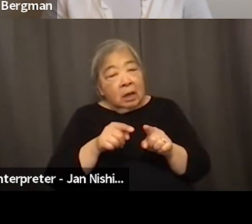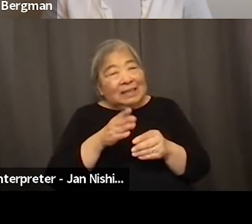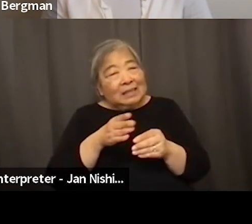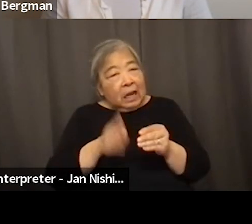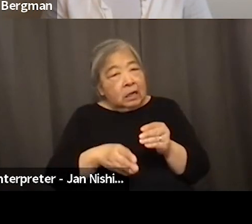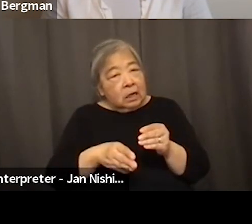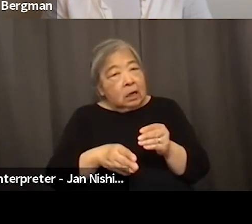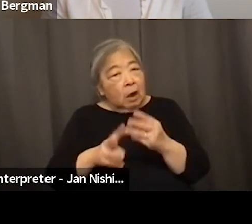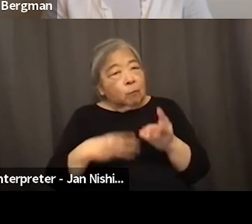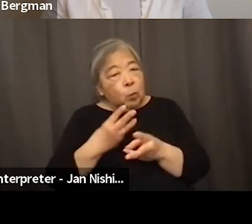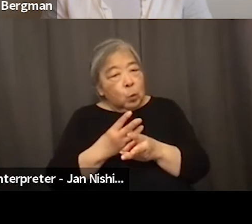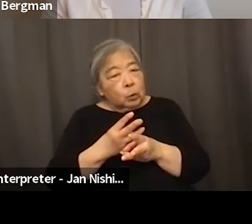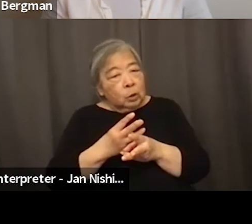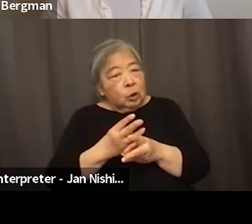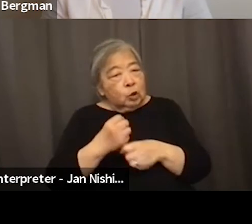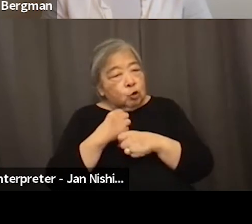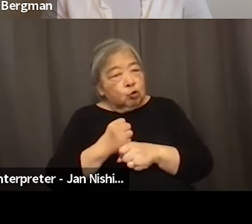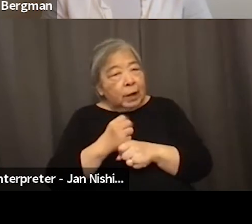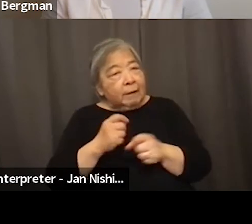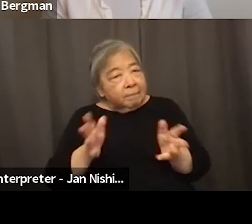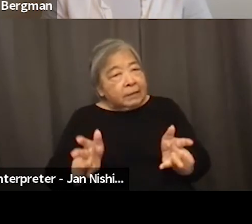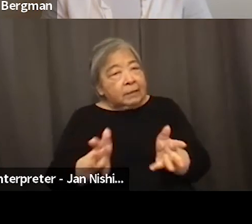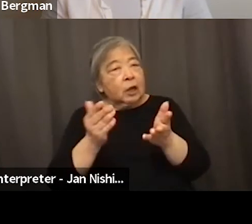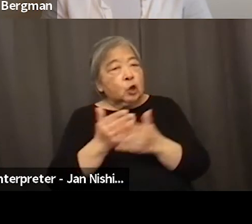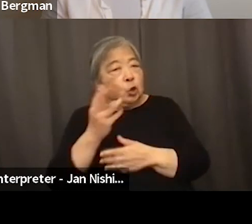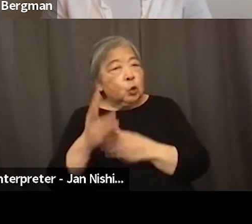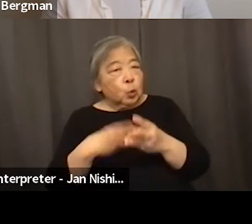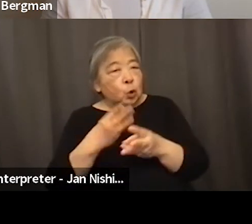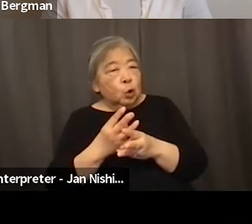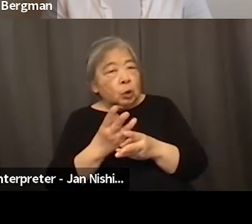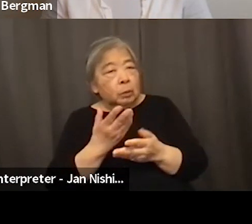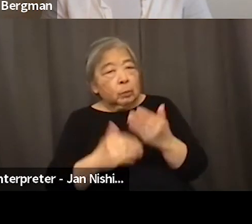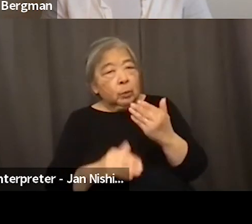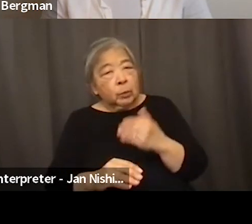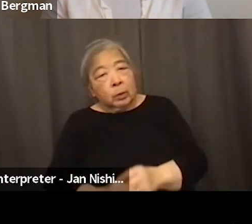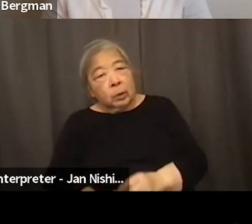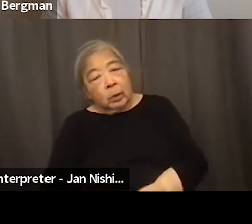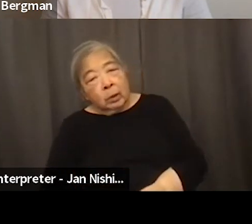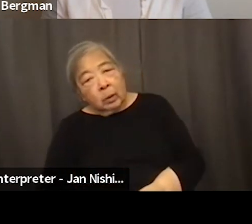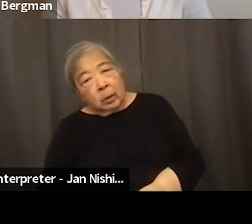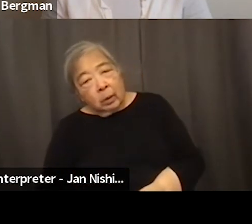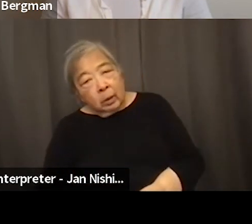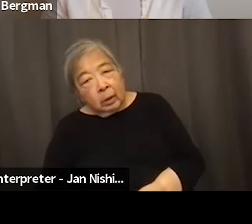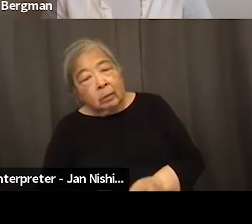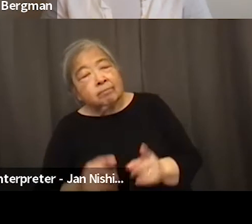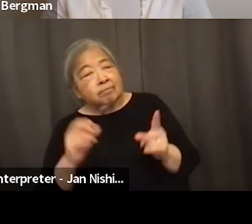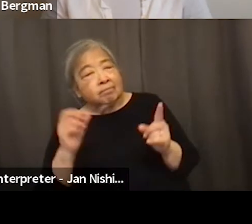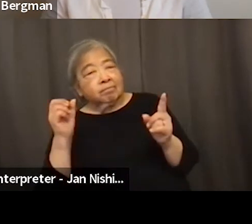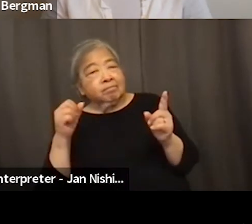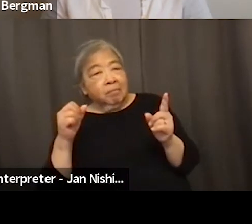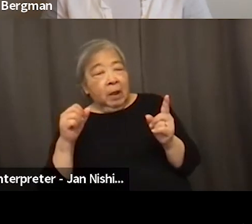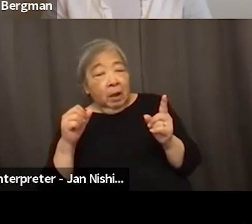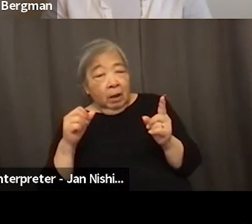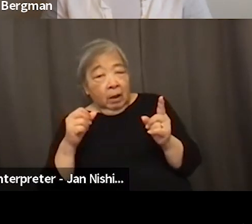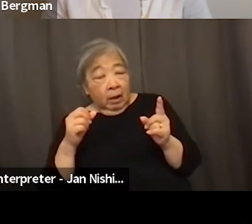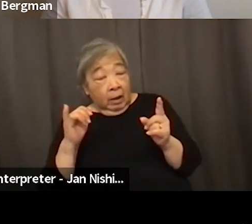of worlds to actually create and facilitate new worlds being birthed. Mm-hmm. Yeah, if I may jump in to say,